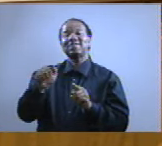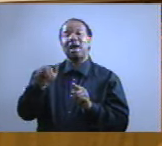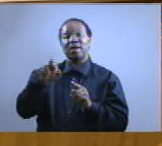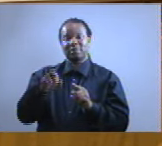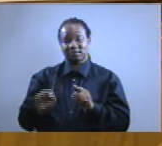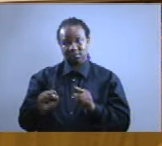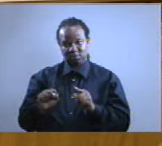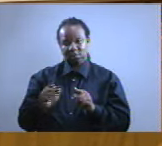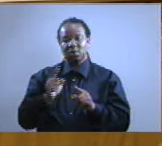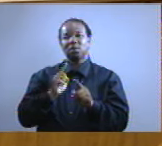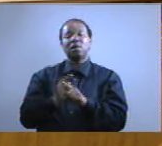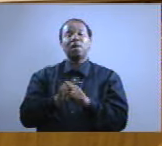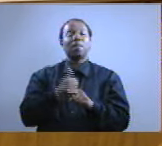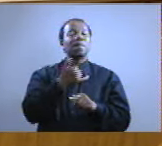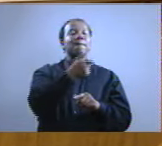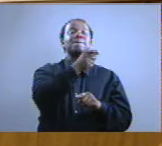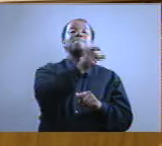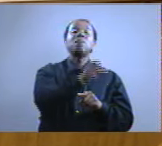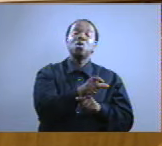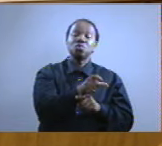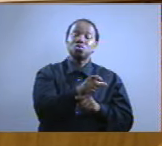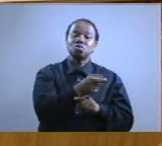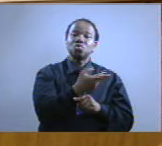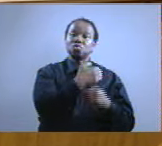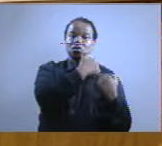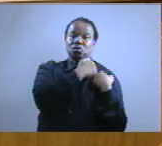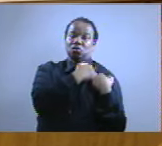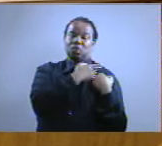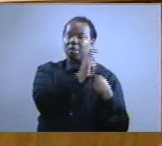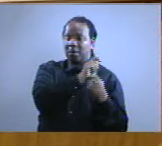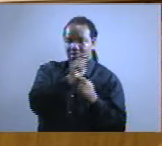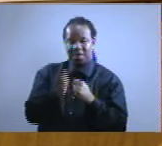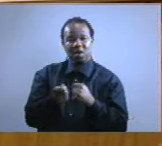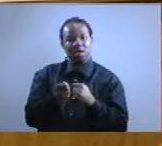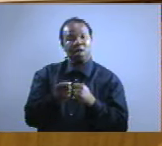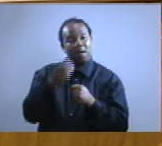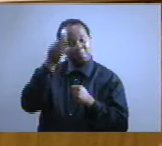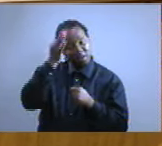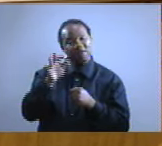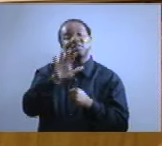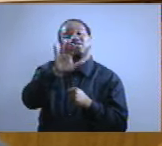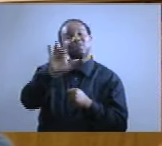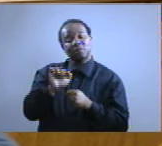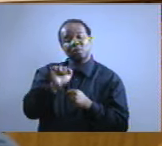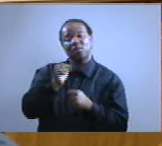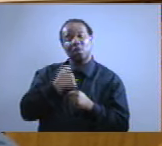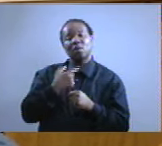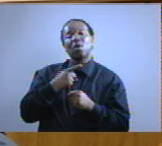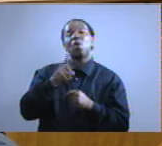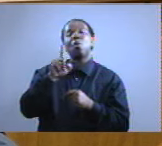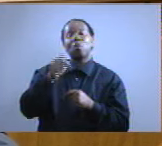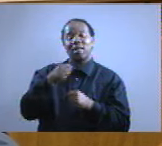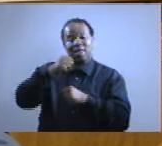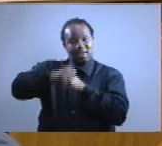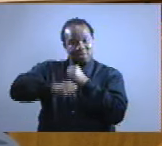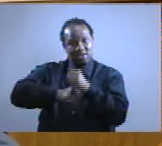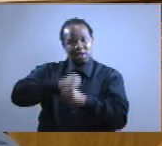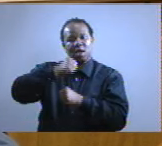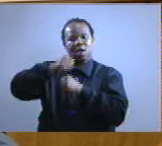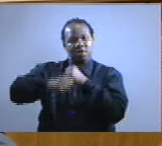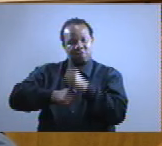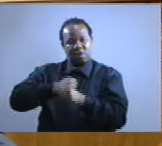persons liable to pay the contributions, and the Government of South Africa, as I mentioned earlier, will annually pay